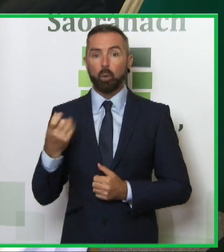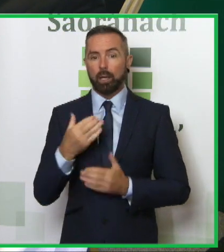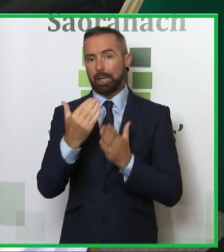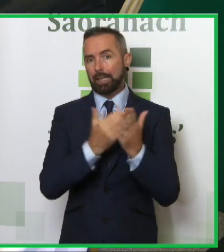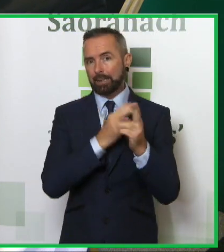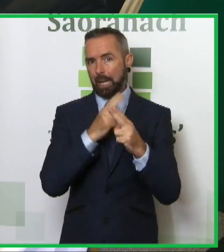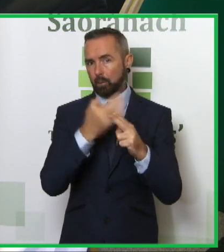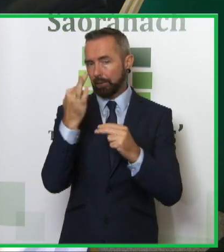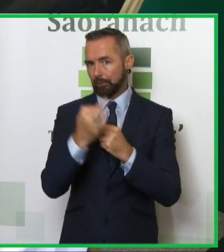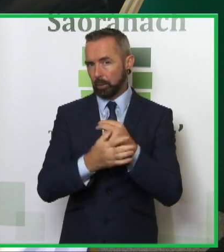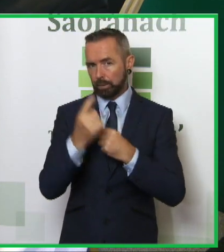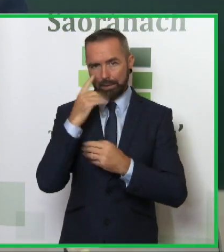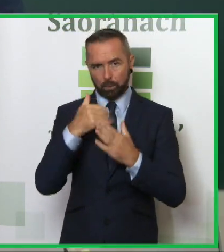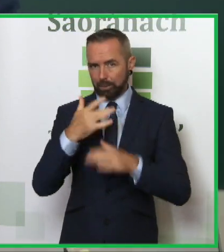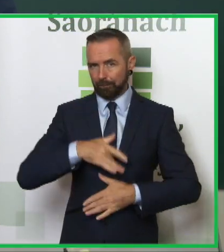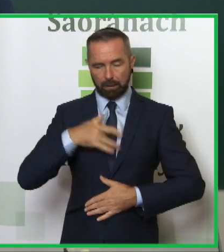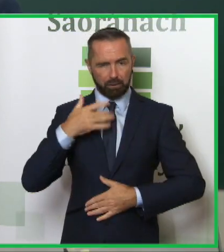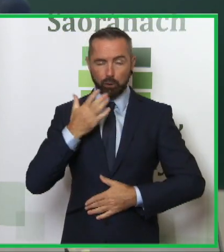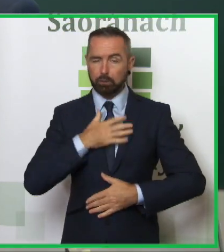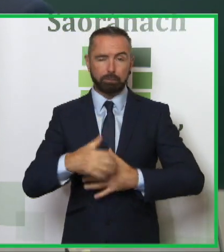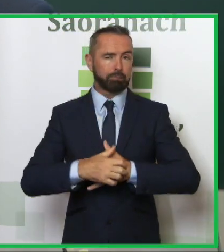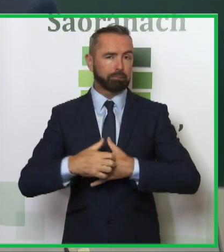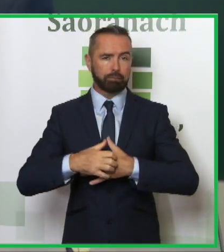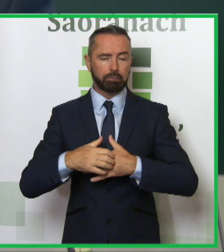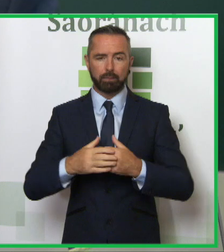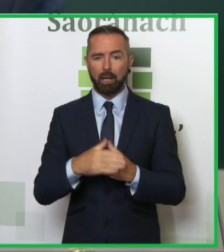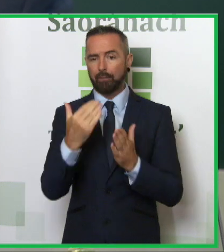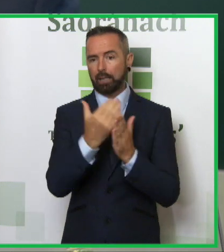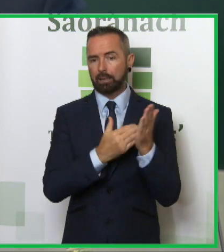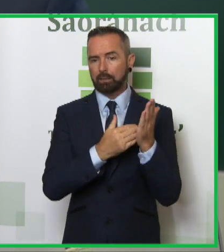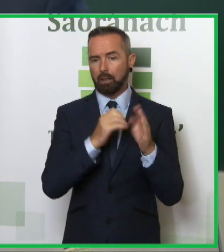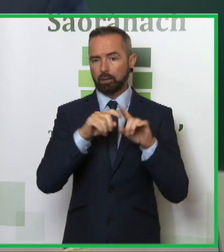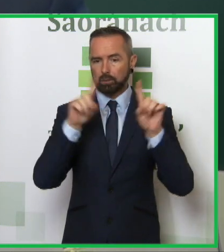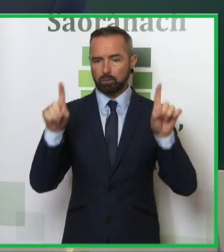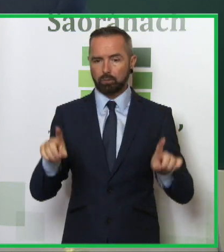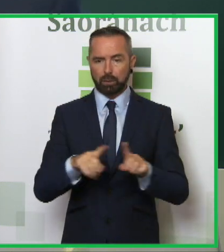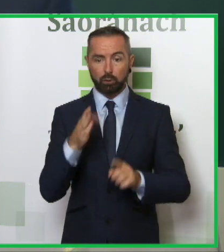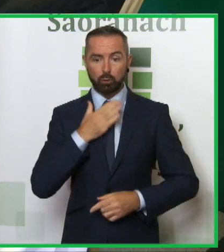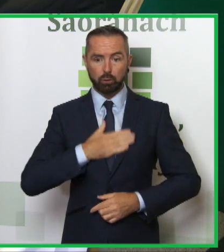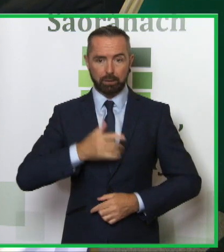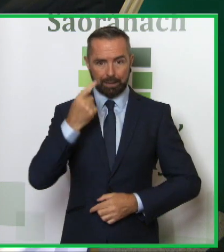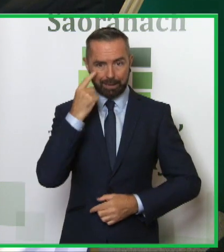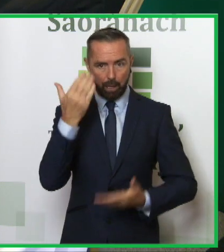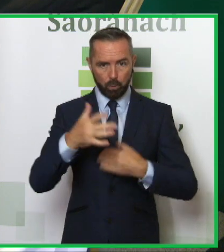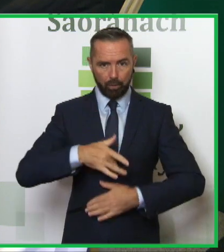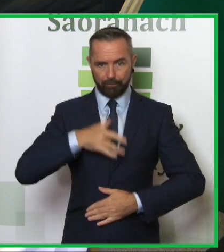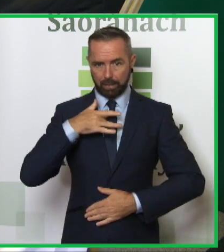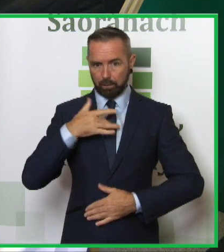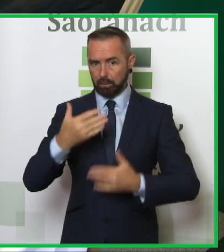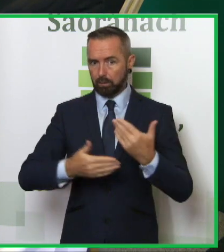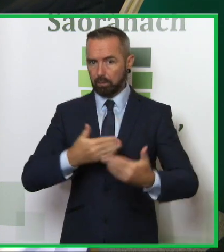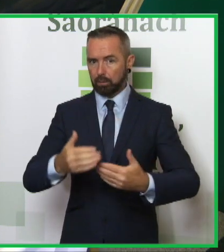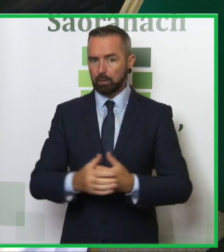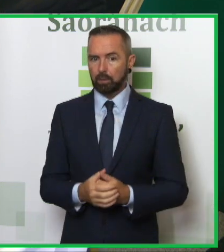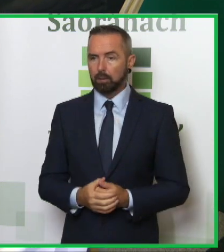just go ahead, Carl. We're just going to put up a list on screen. If our screen shifts,